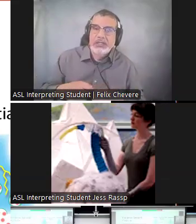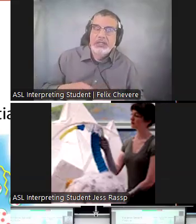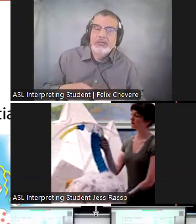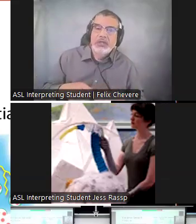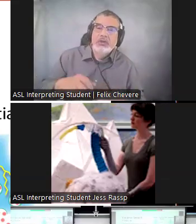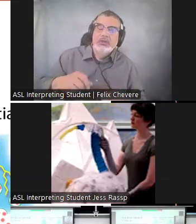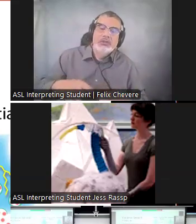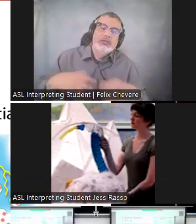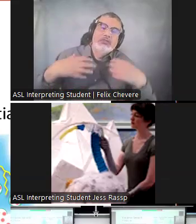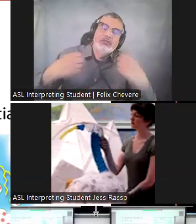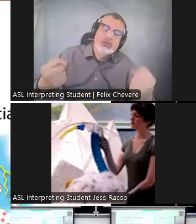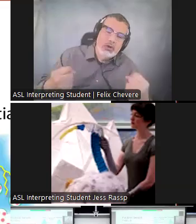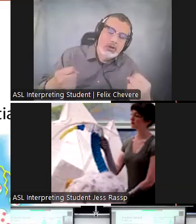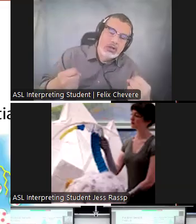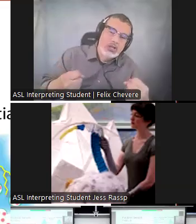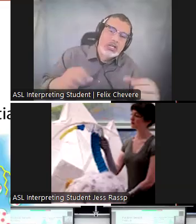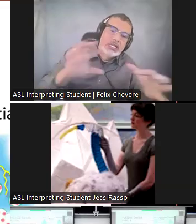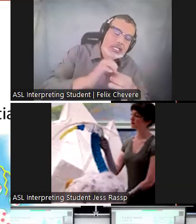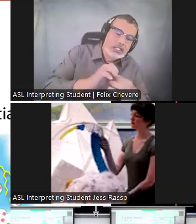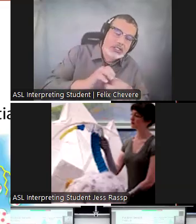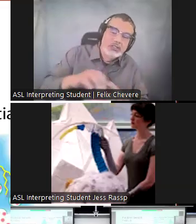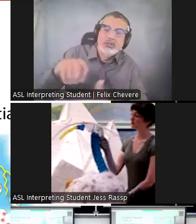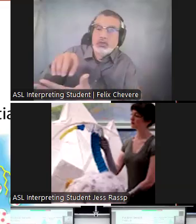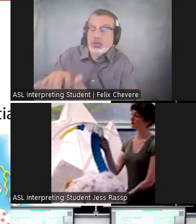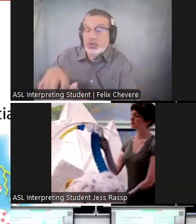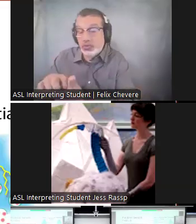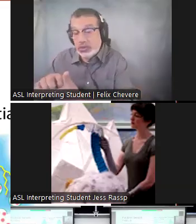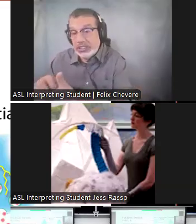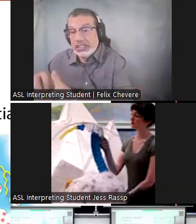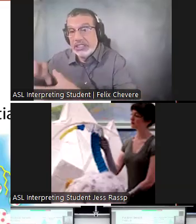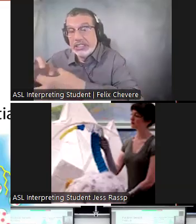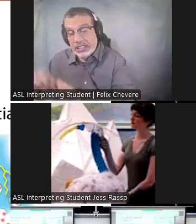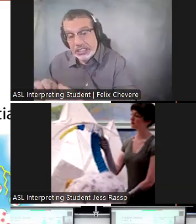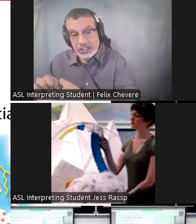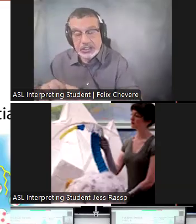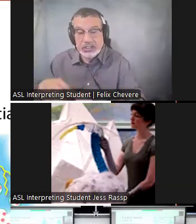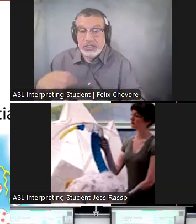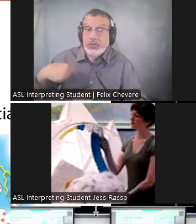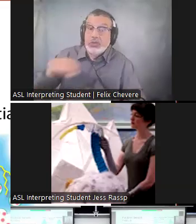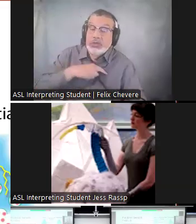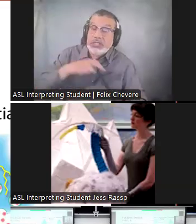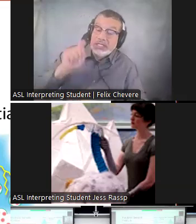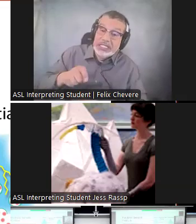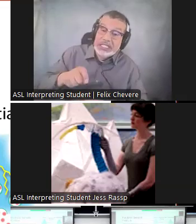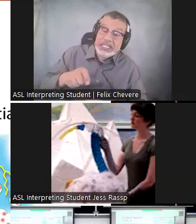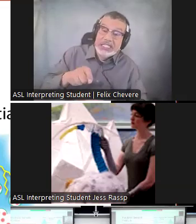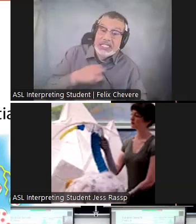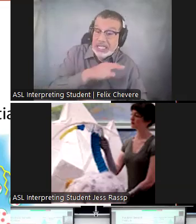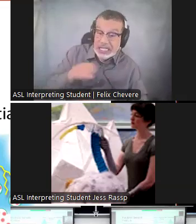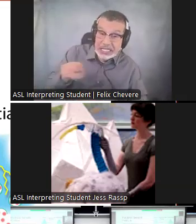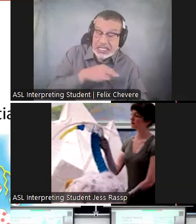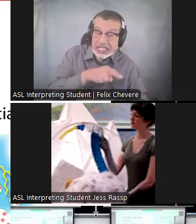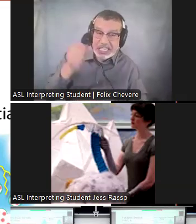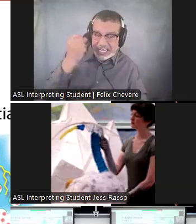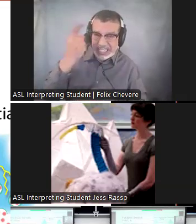something being a strong connection to maybe a weaker connection, right? And we need that to learn stuff. Again, this is the